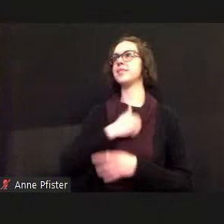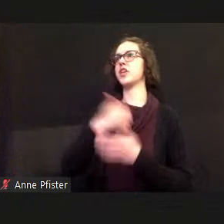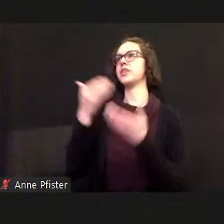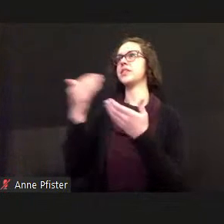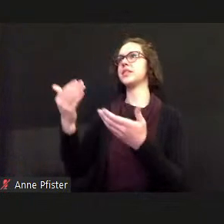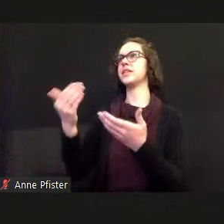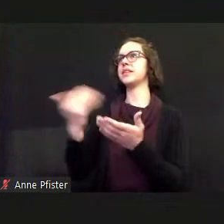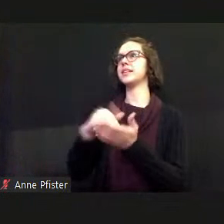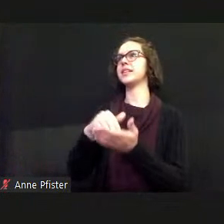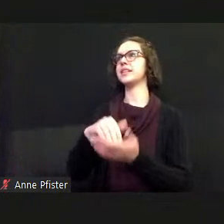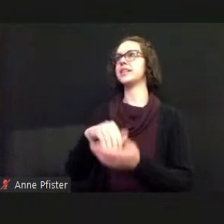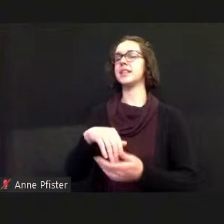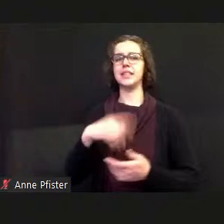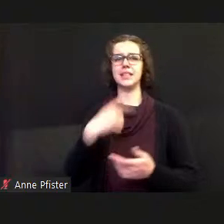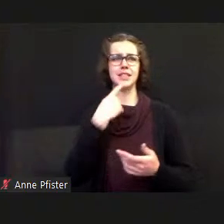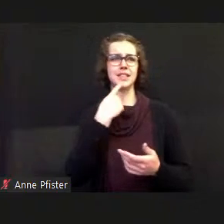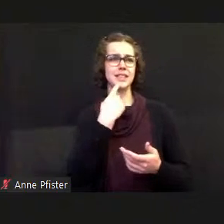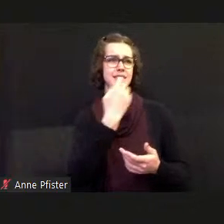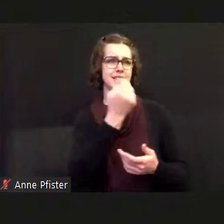Is that a yes?